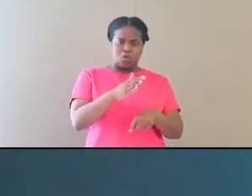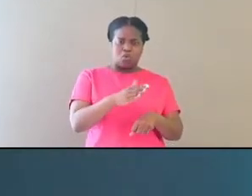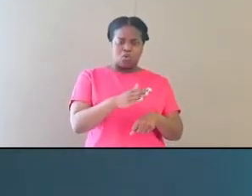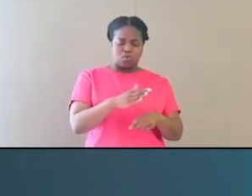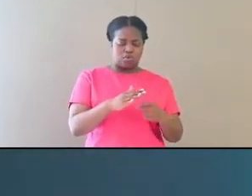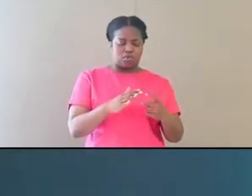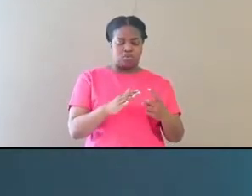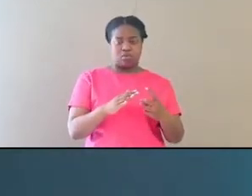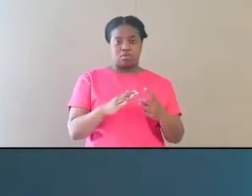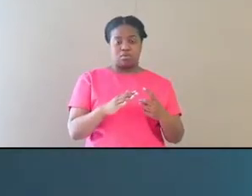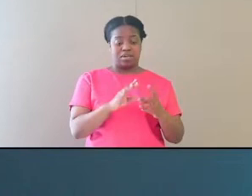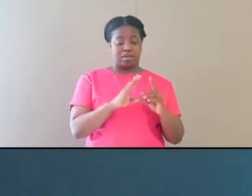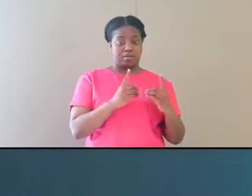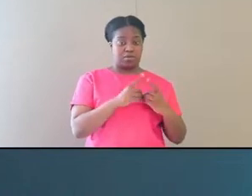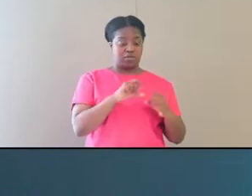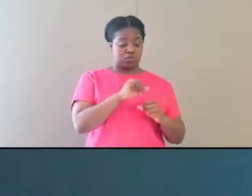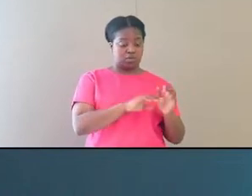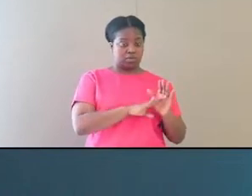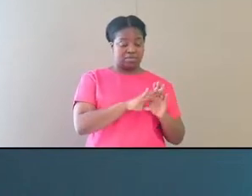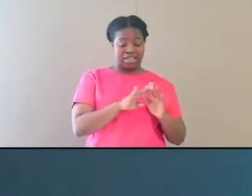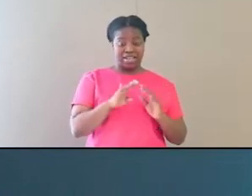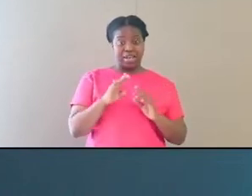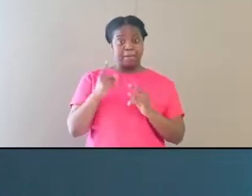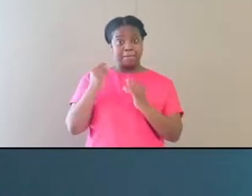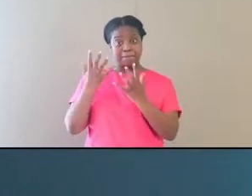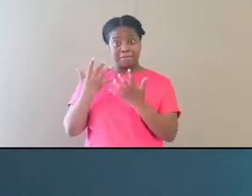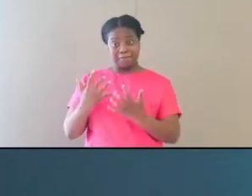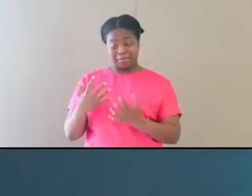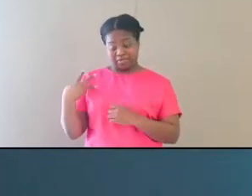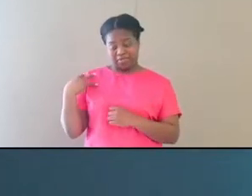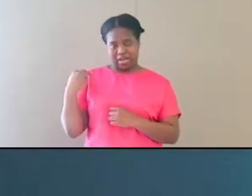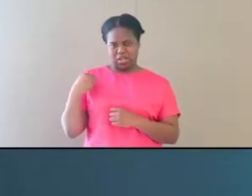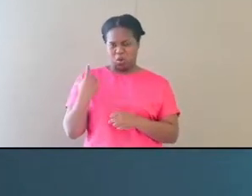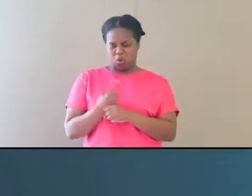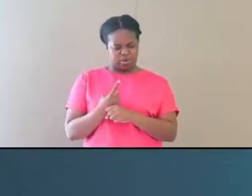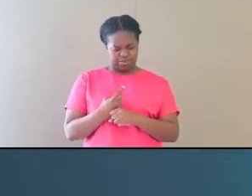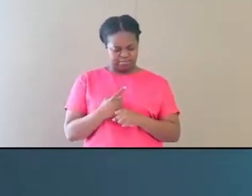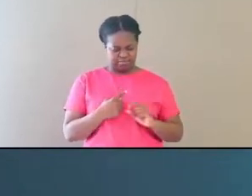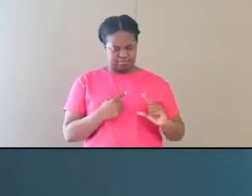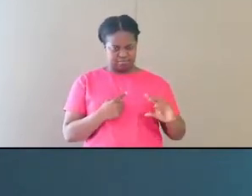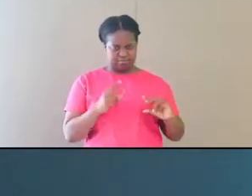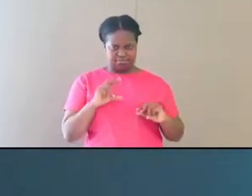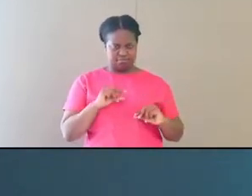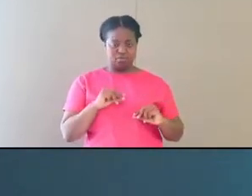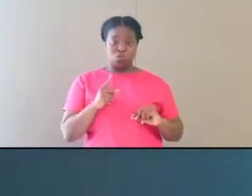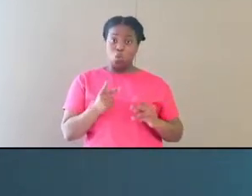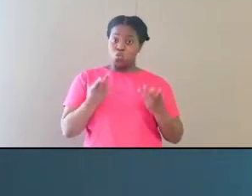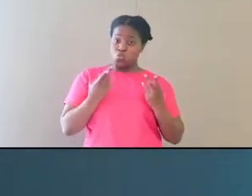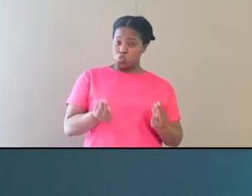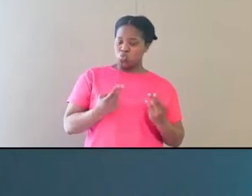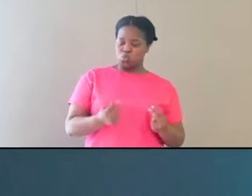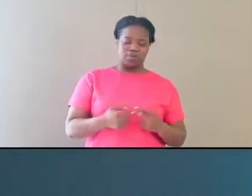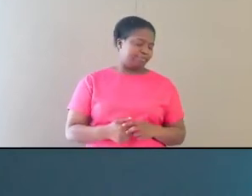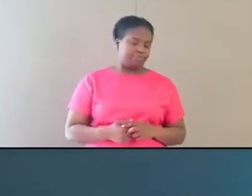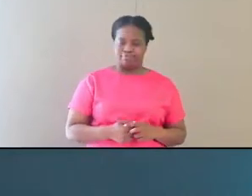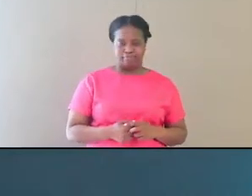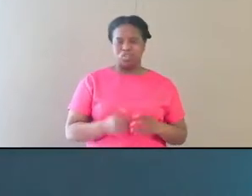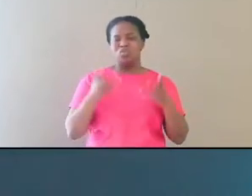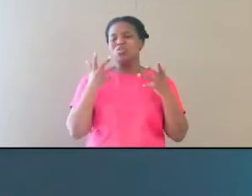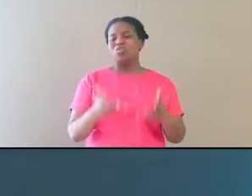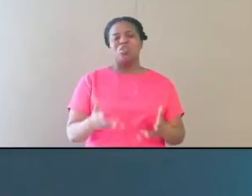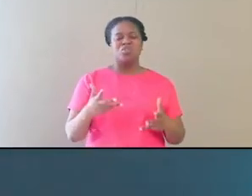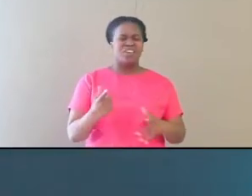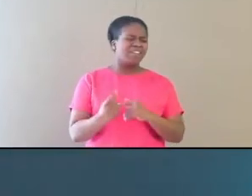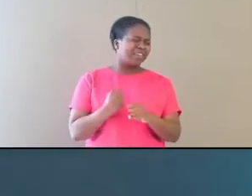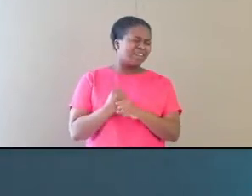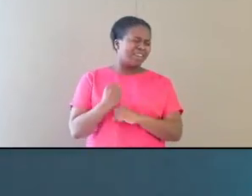Finance always opposed the expansions. So this is, again, not a new story. It will always be with us. And what